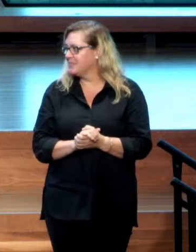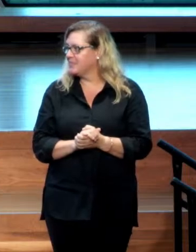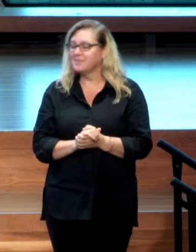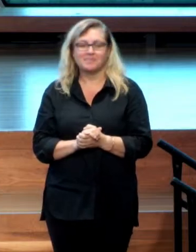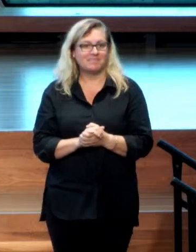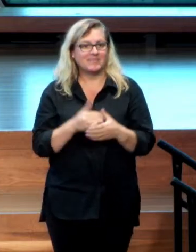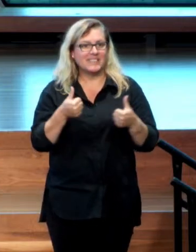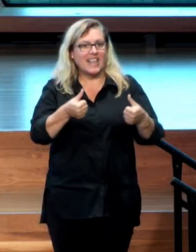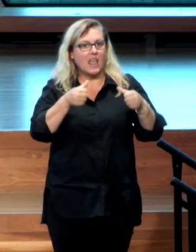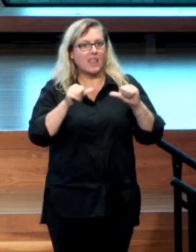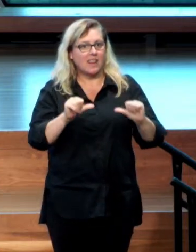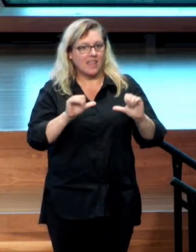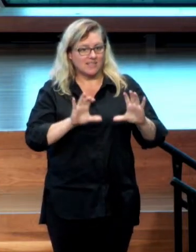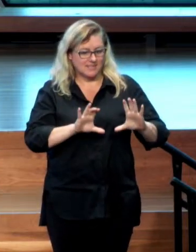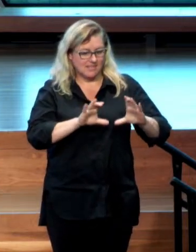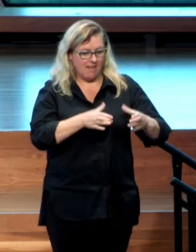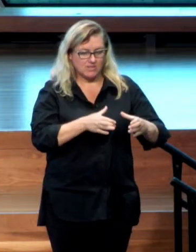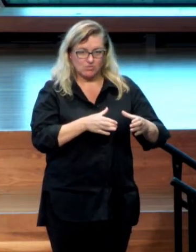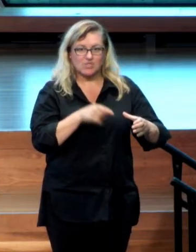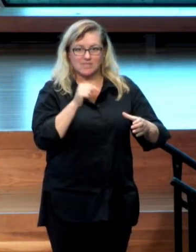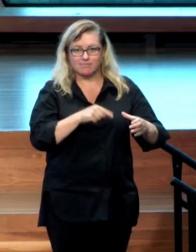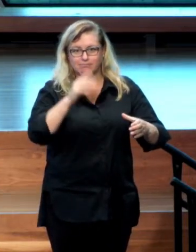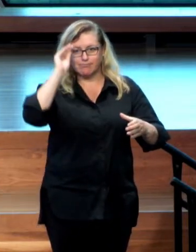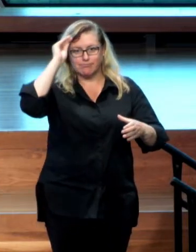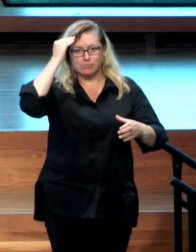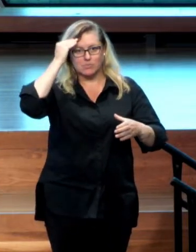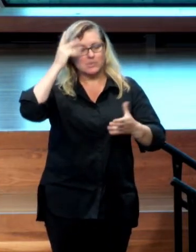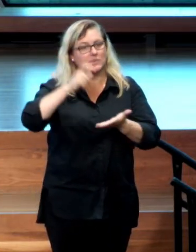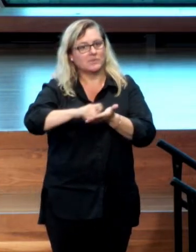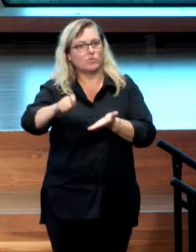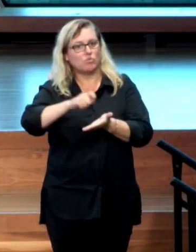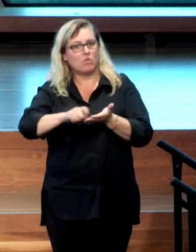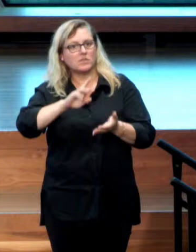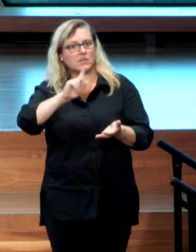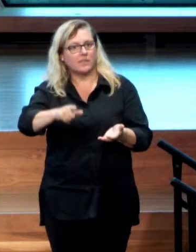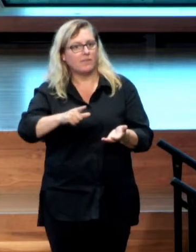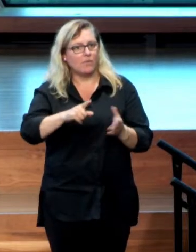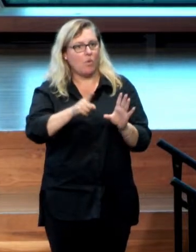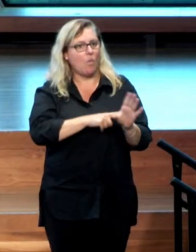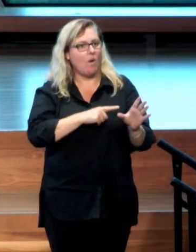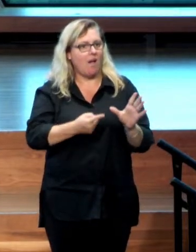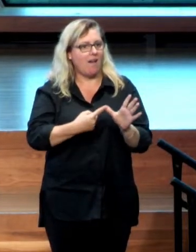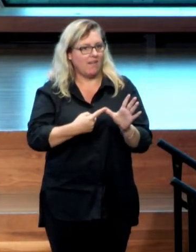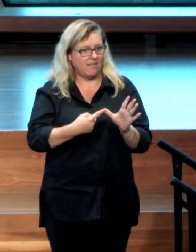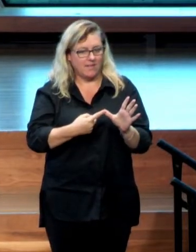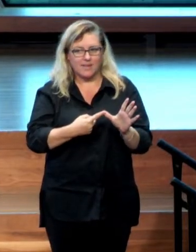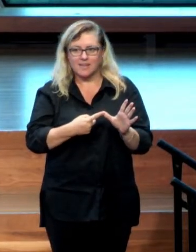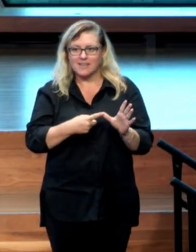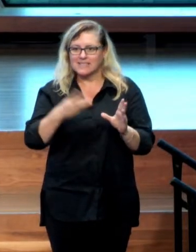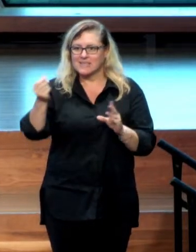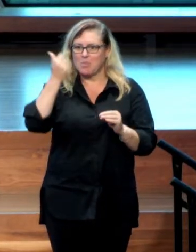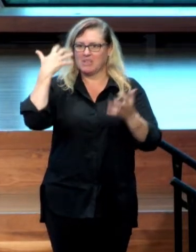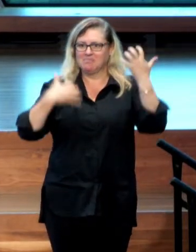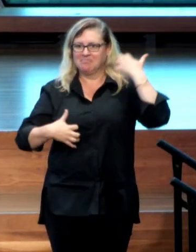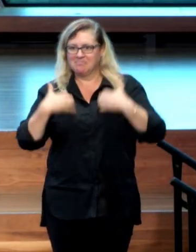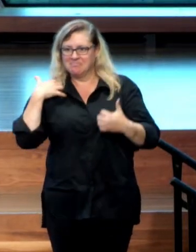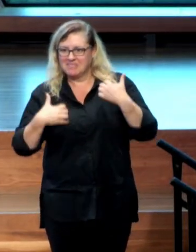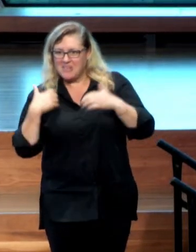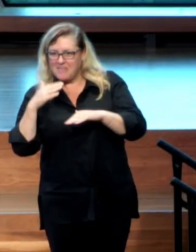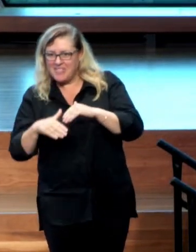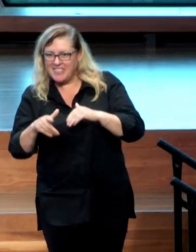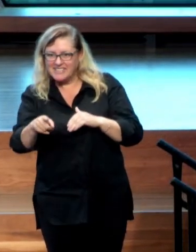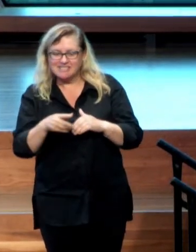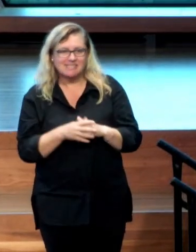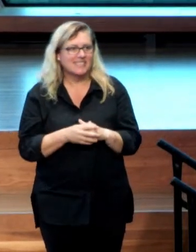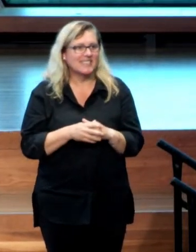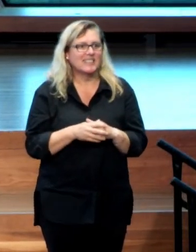Our next category is a prize for writing for young adults. Yes, someone's really excited there.